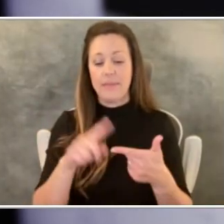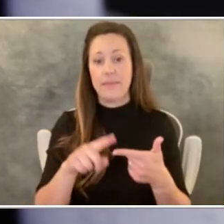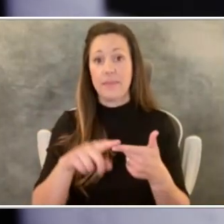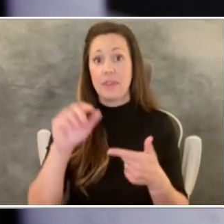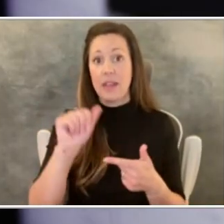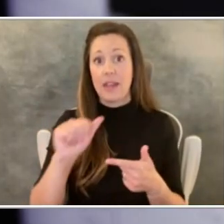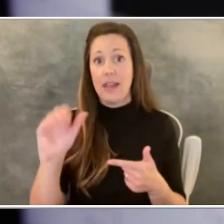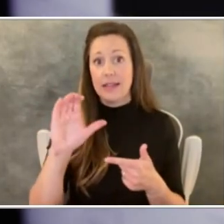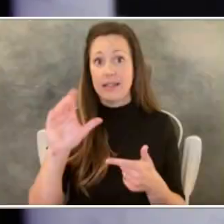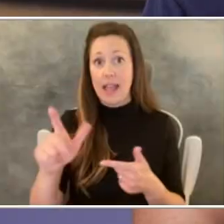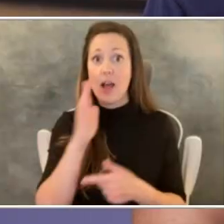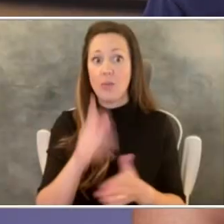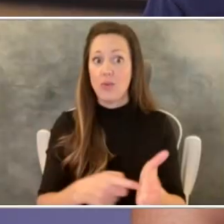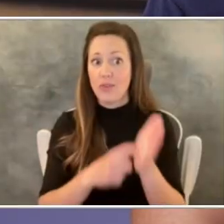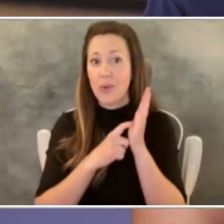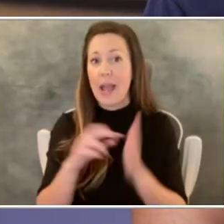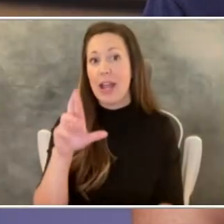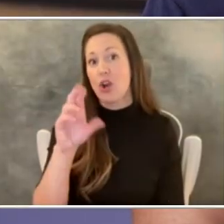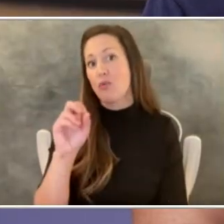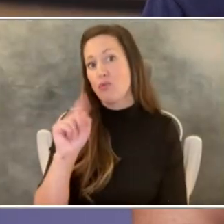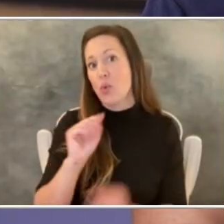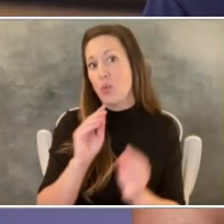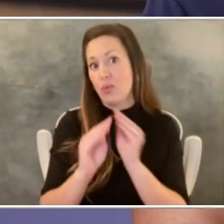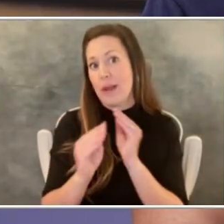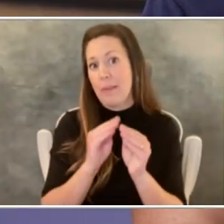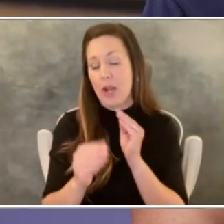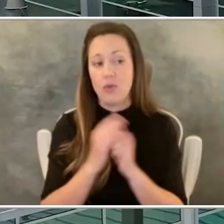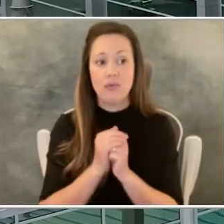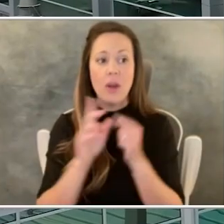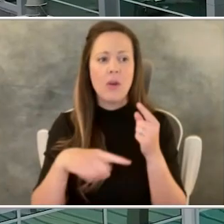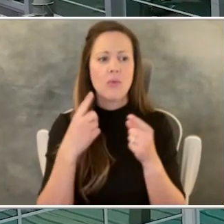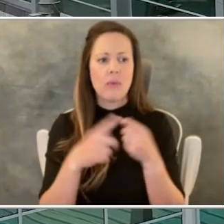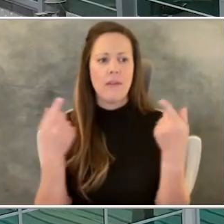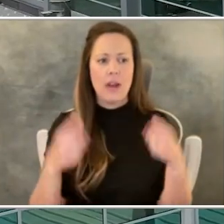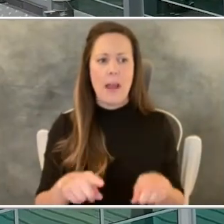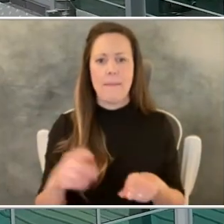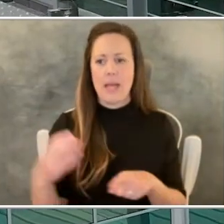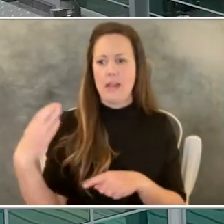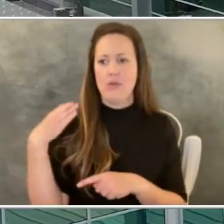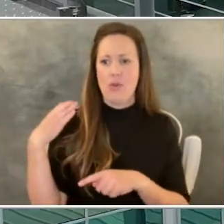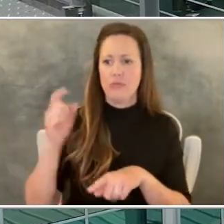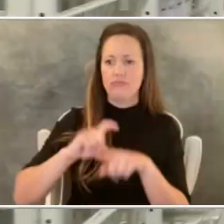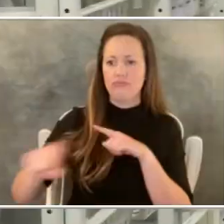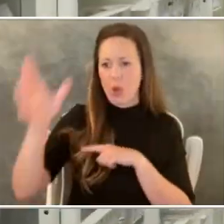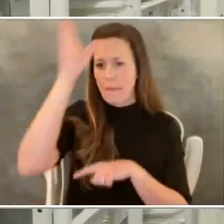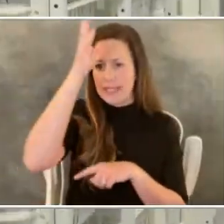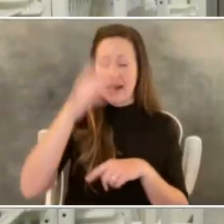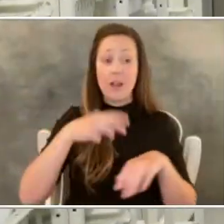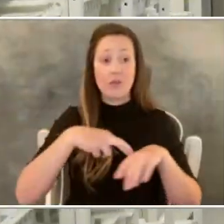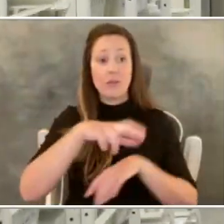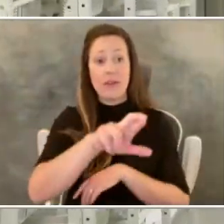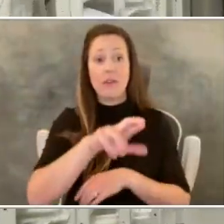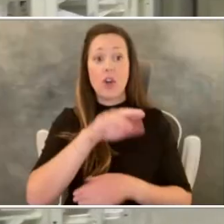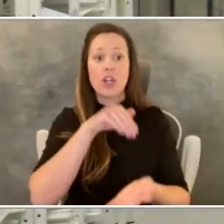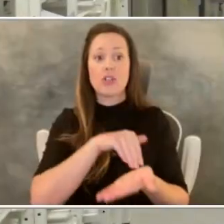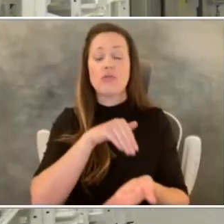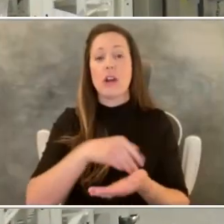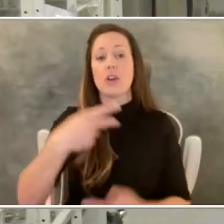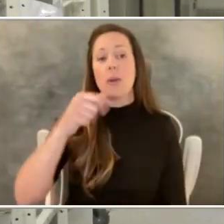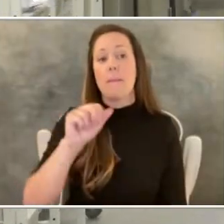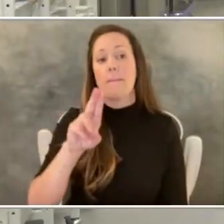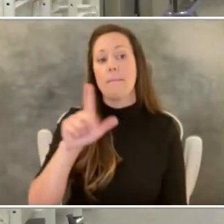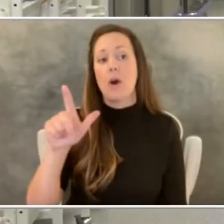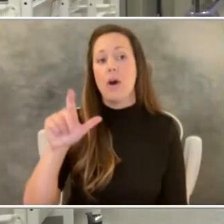require a root repair. As soon as it happened, my coach called my dad. Gabe was referred to Dr. Paul Schreppel, an orthopedic surgeon